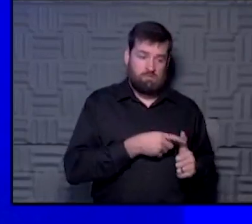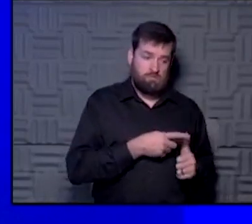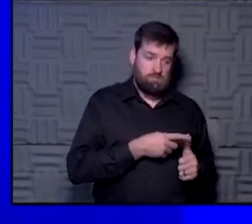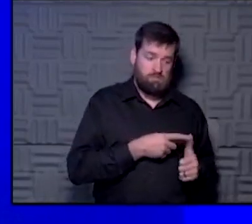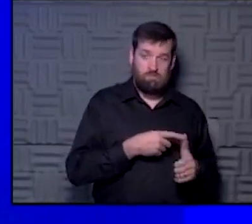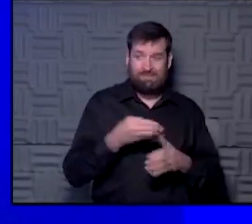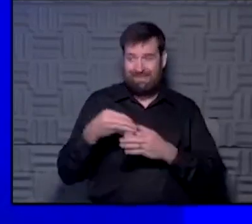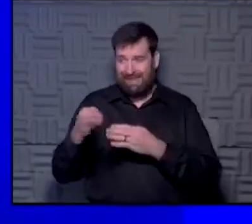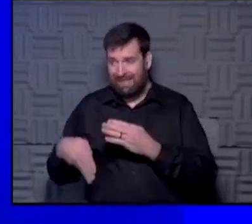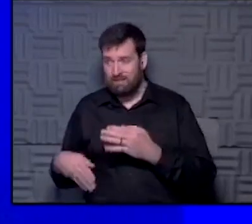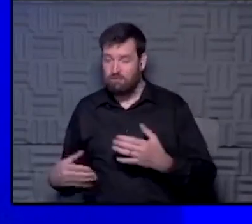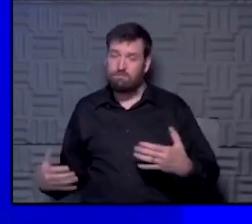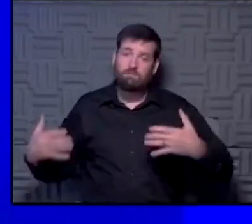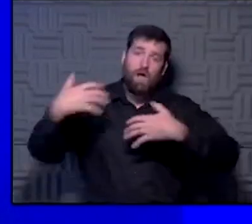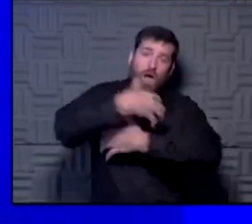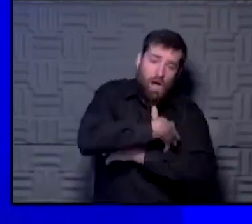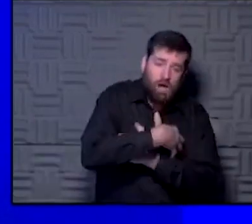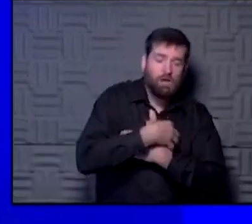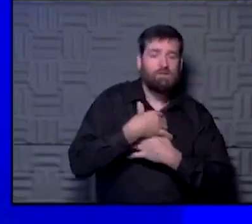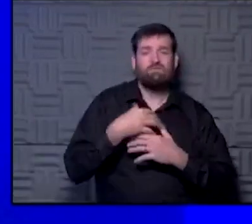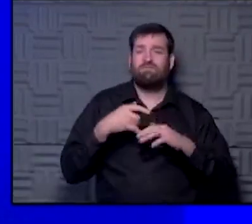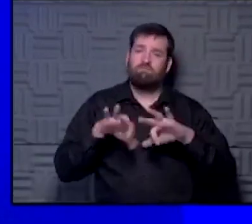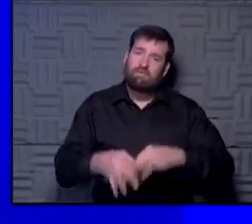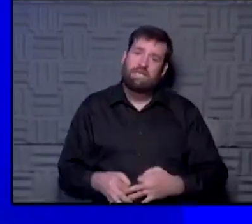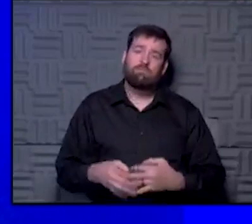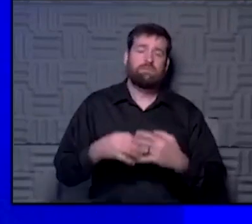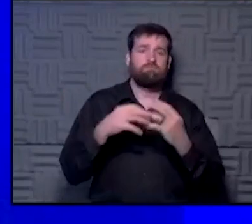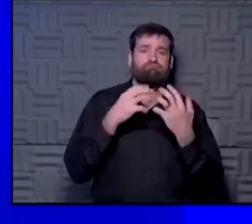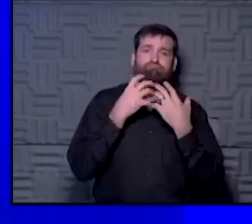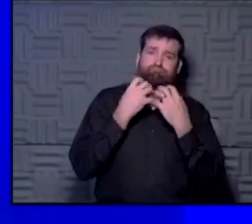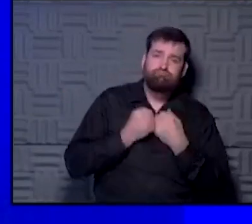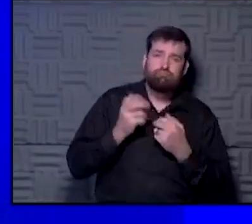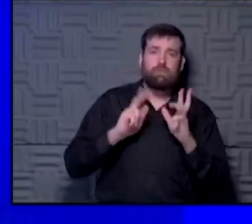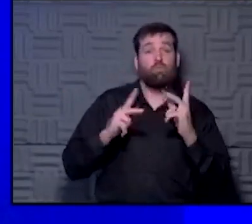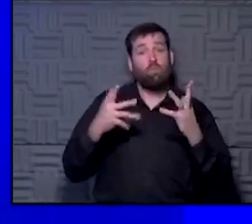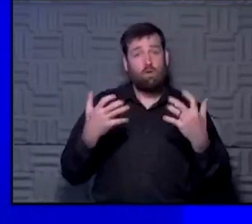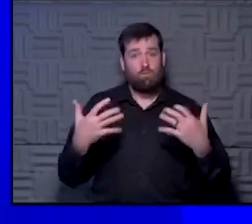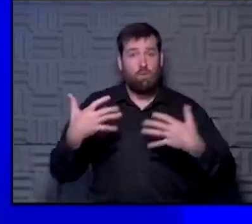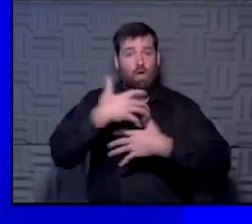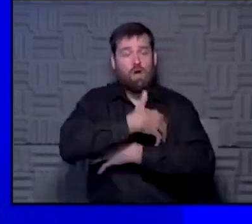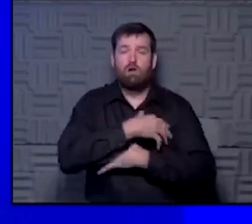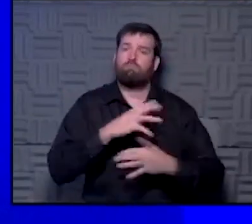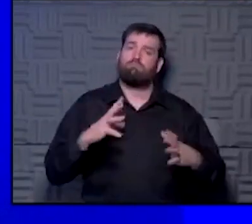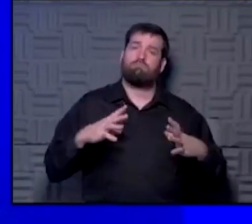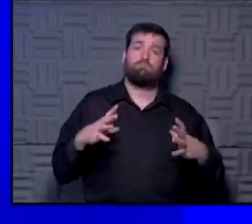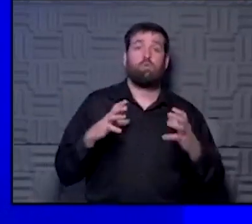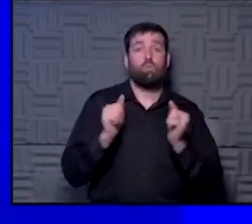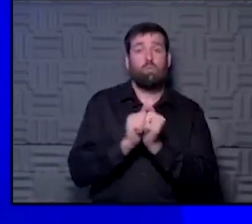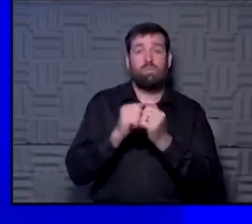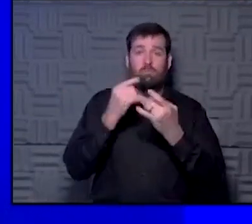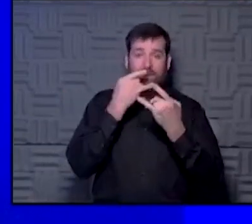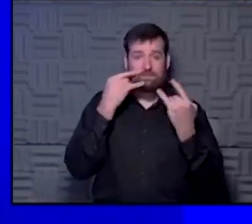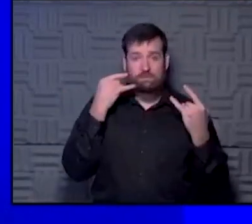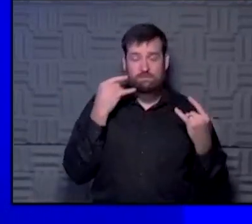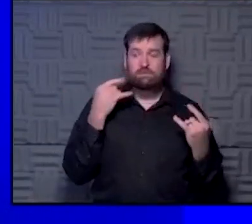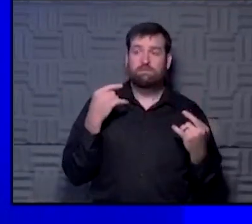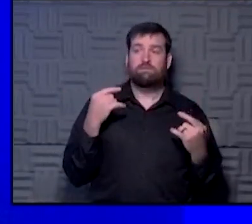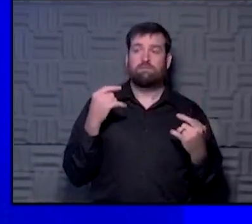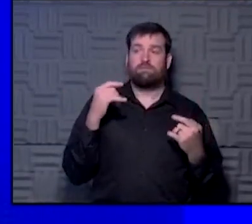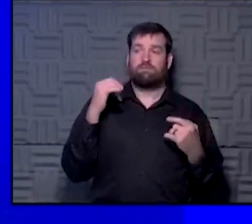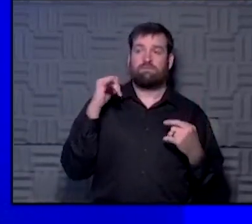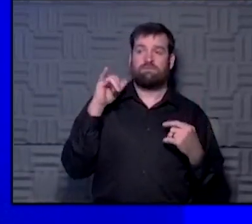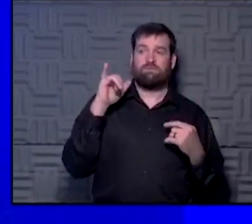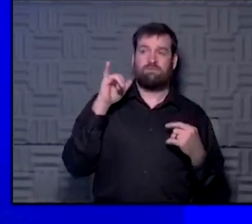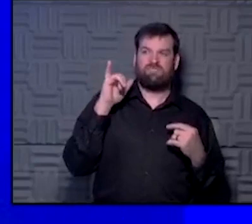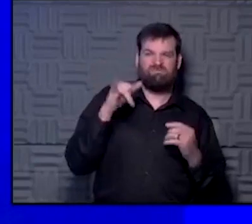end if you're giving them a hug, their loved ones, their family, you want a hug. With the mask, having that